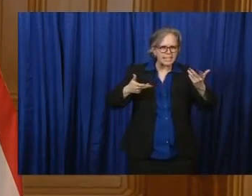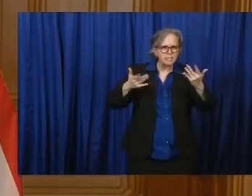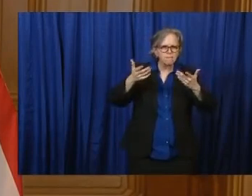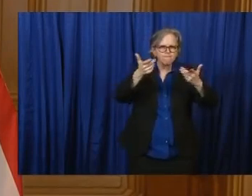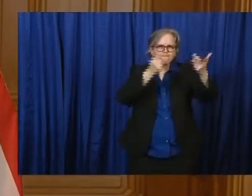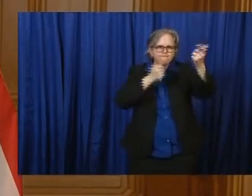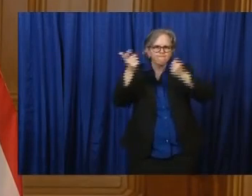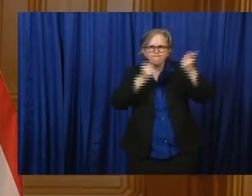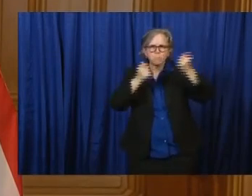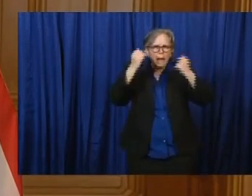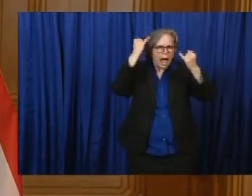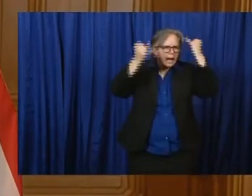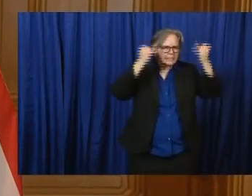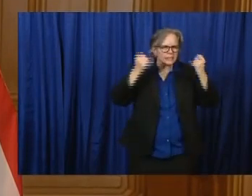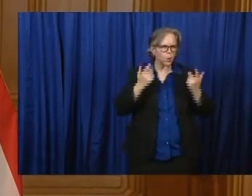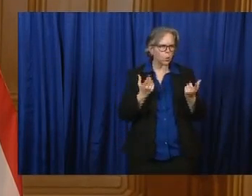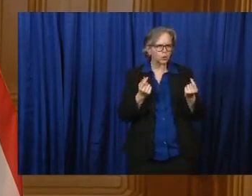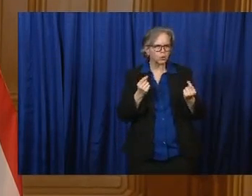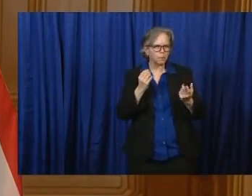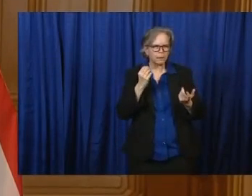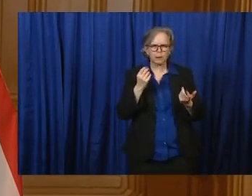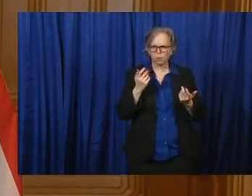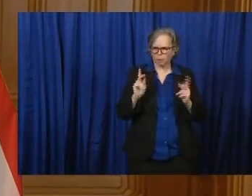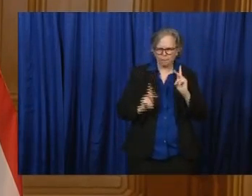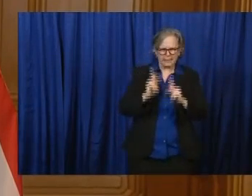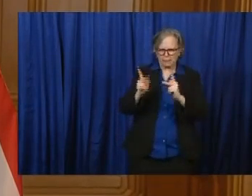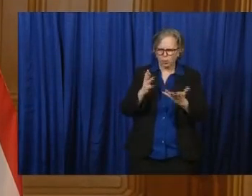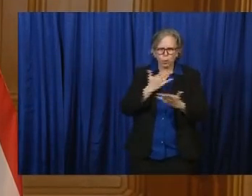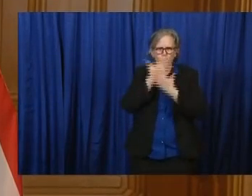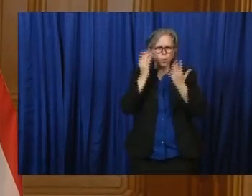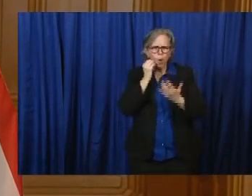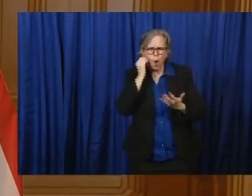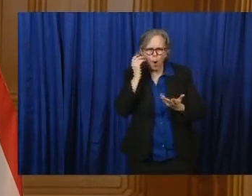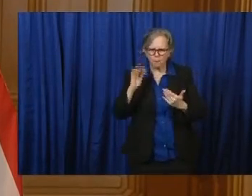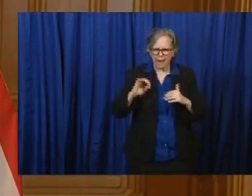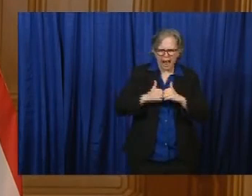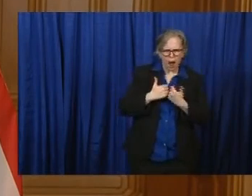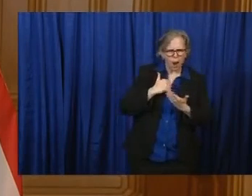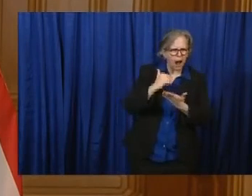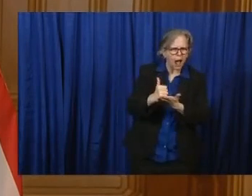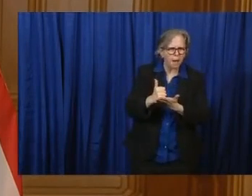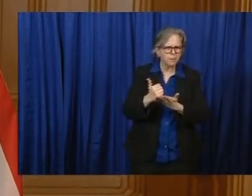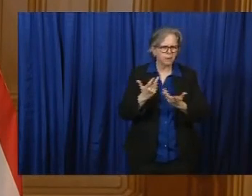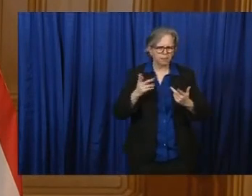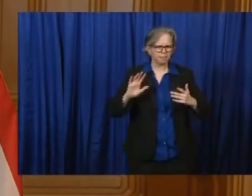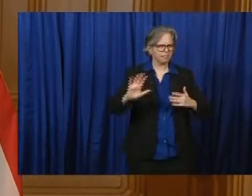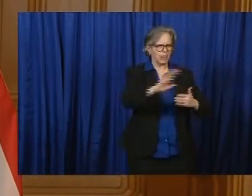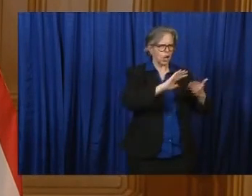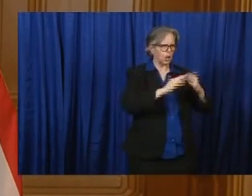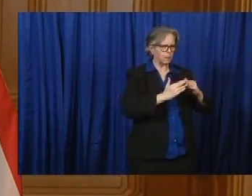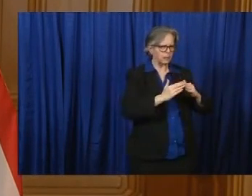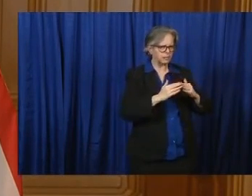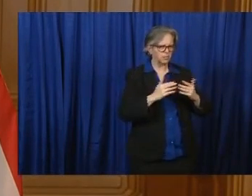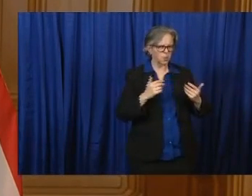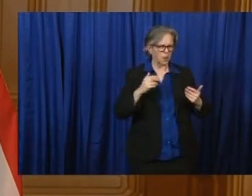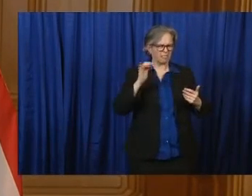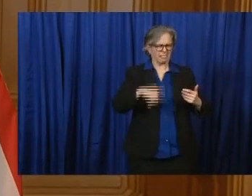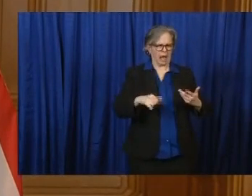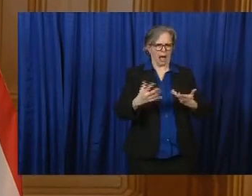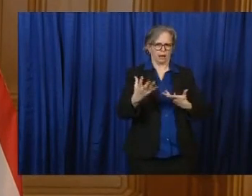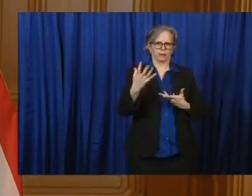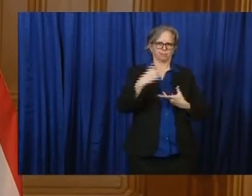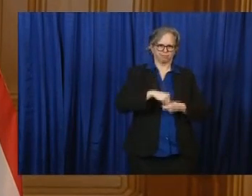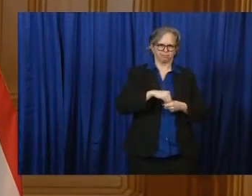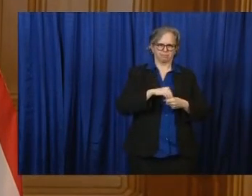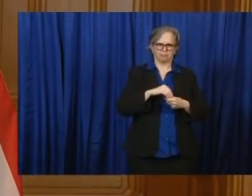homeless people and how we can best serve them and serve the community. So again, this is part of our efforts